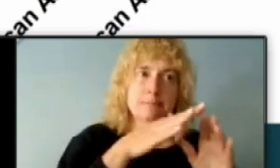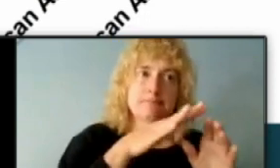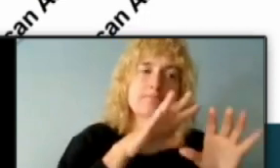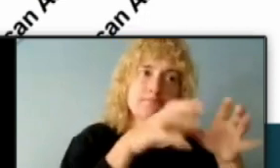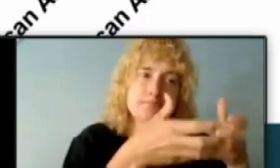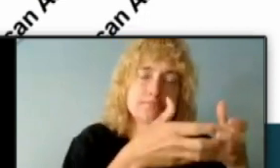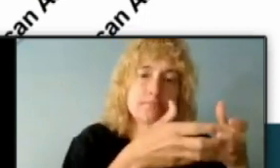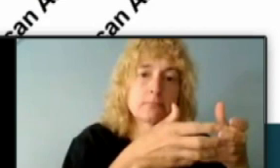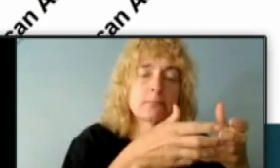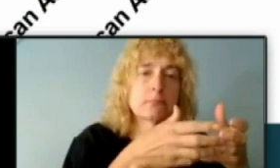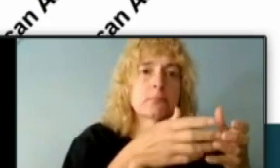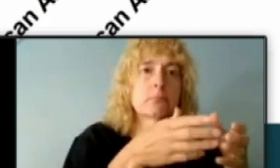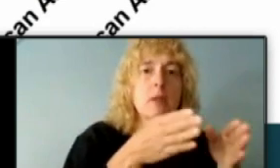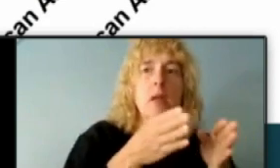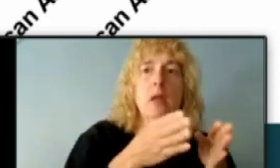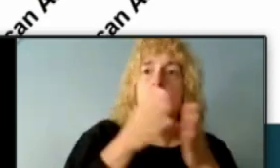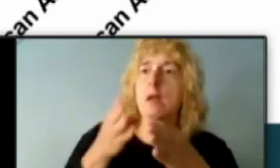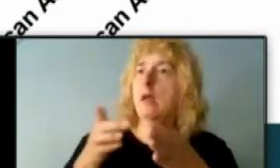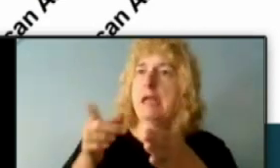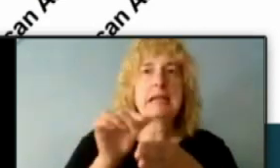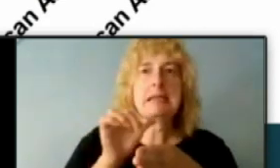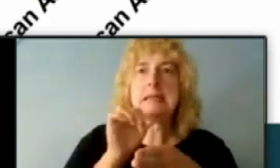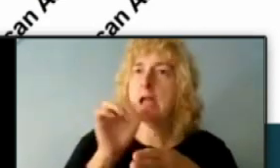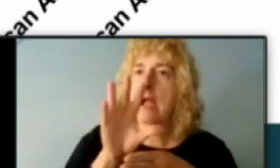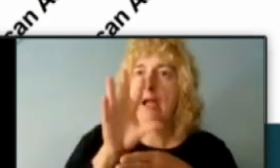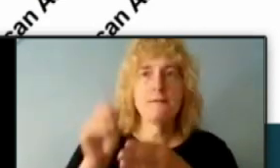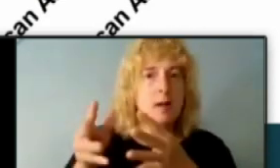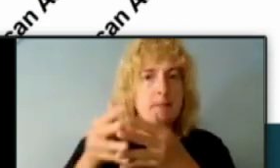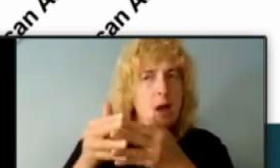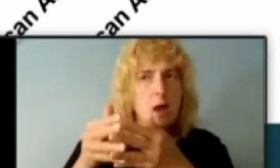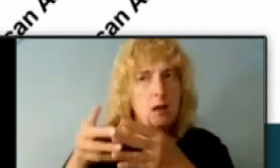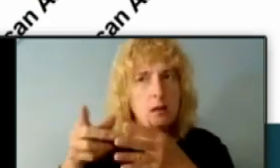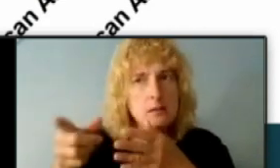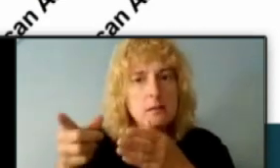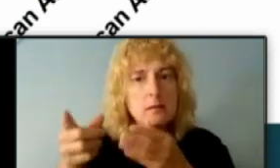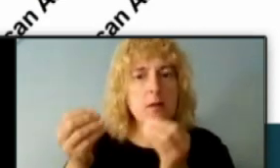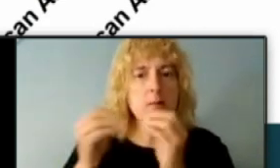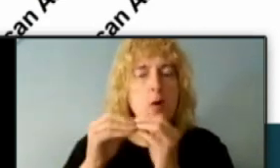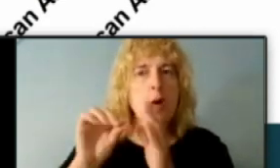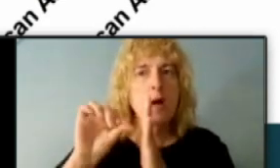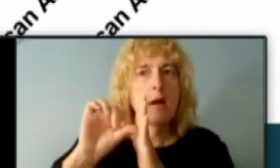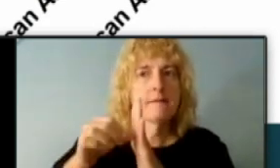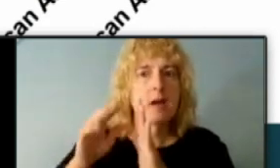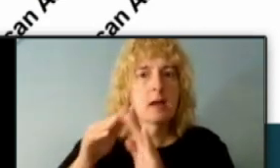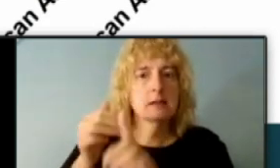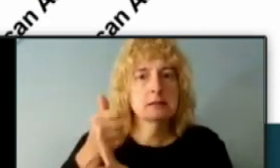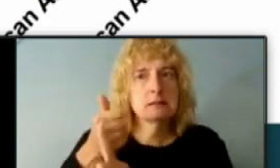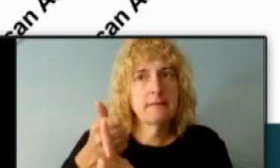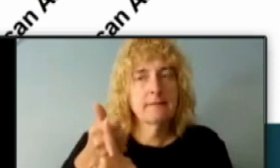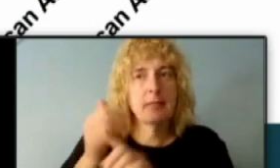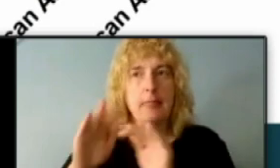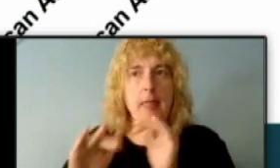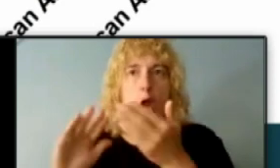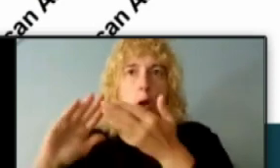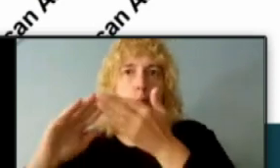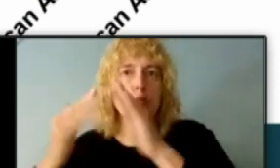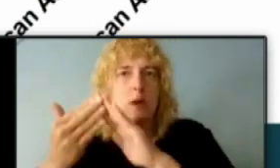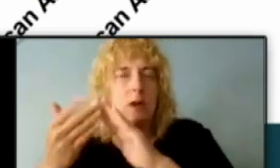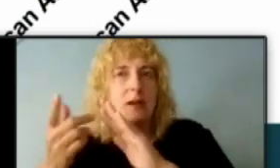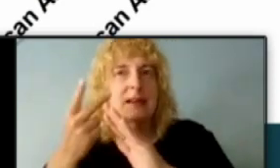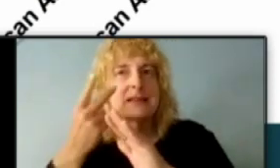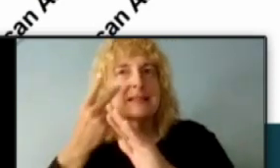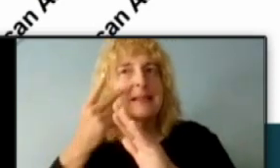the non-African Americans have more of a emphasis on their self versus their community. So we see sort of a switch